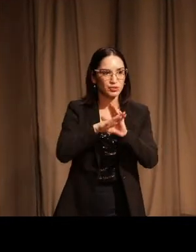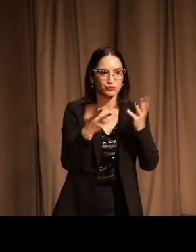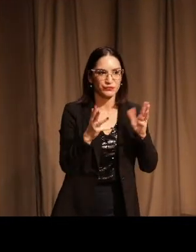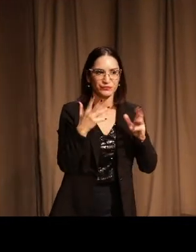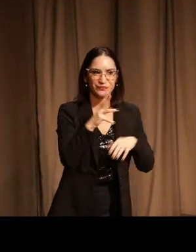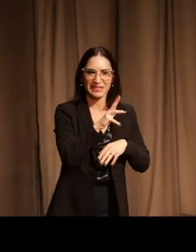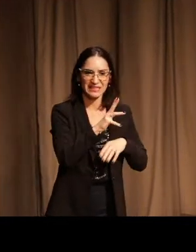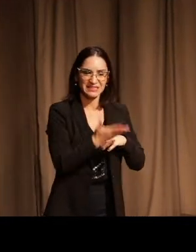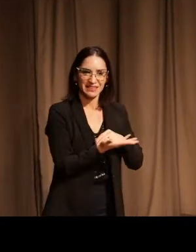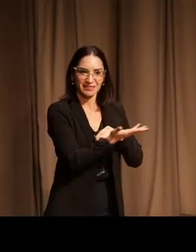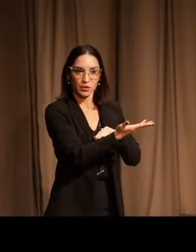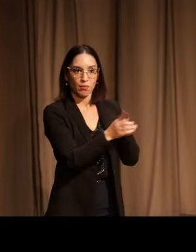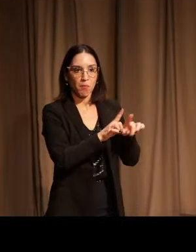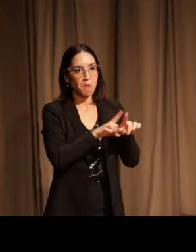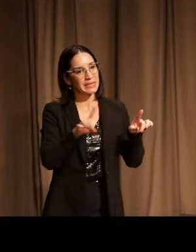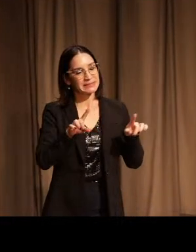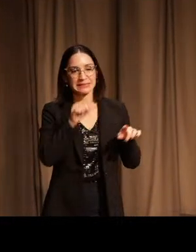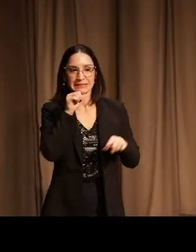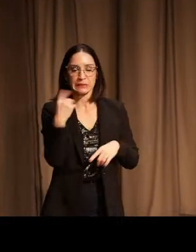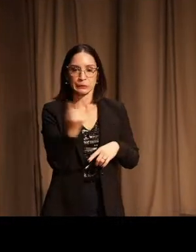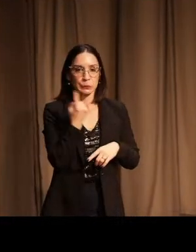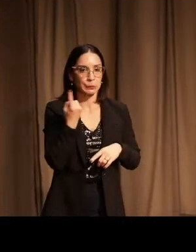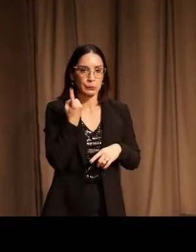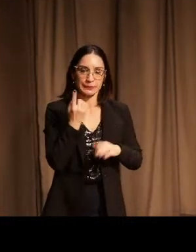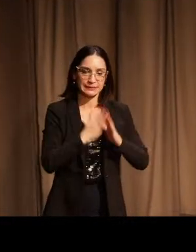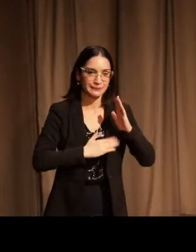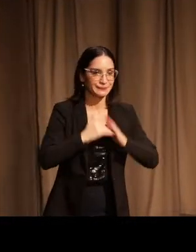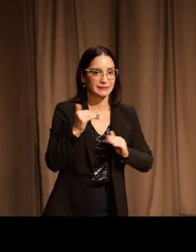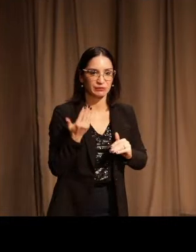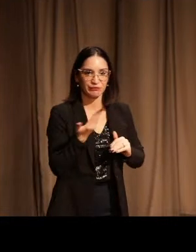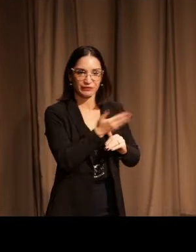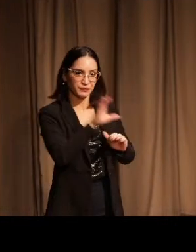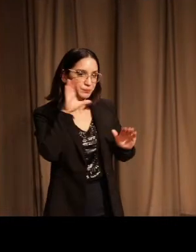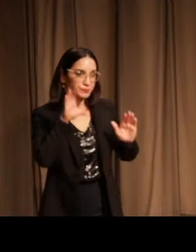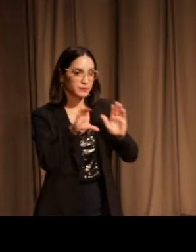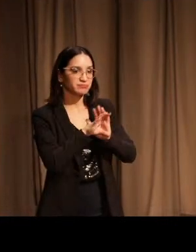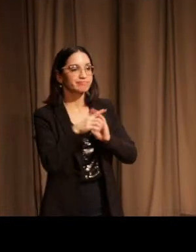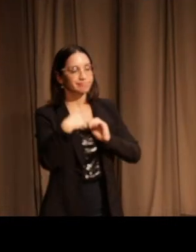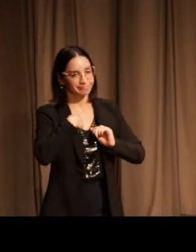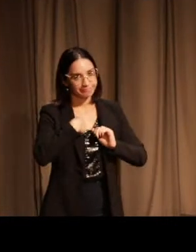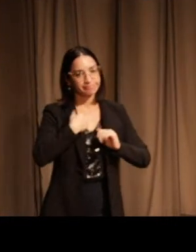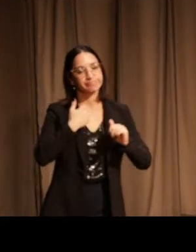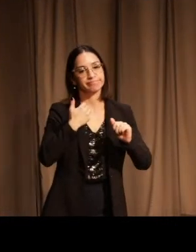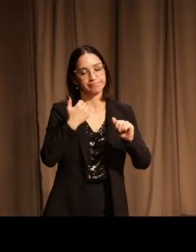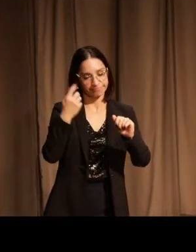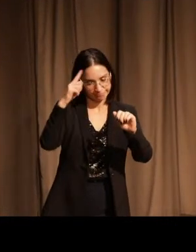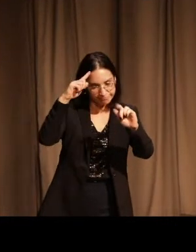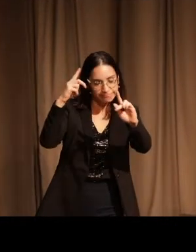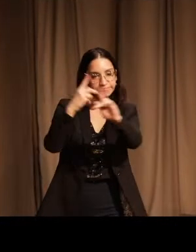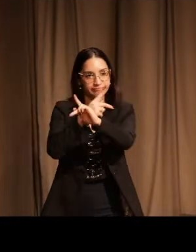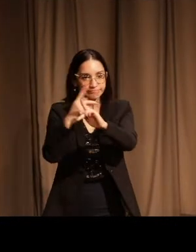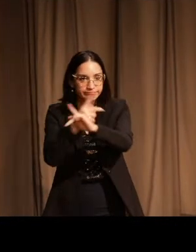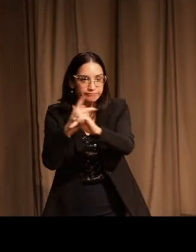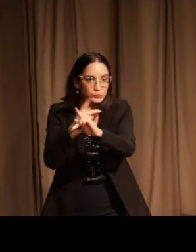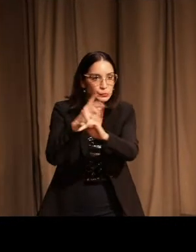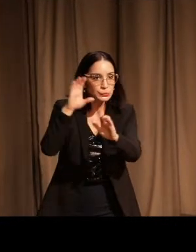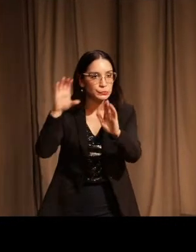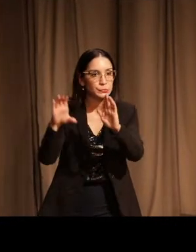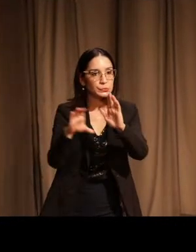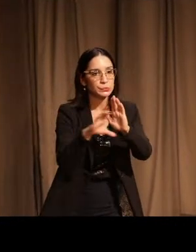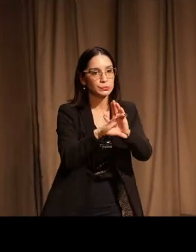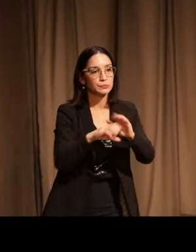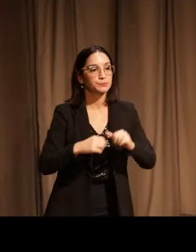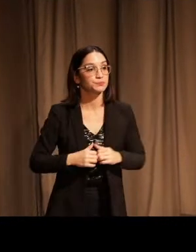exist, so I need to create it. In this case of this temperance painting, this outfit is mine too.